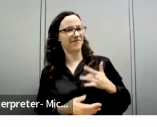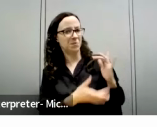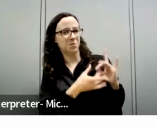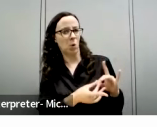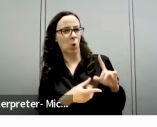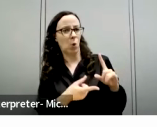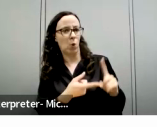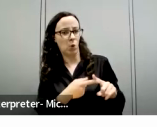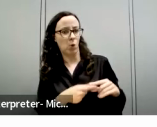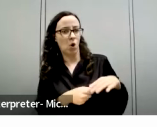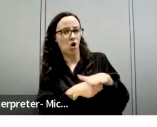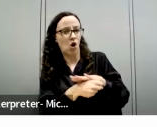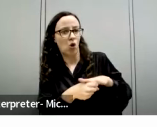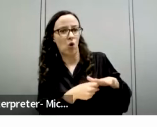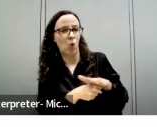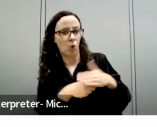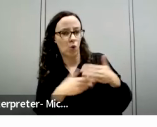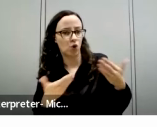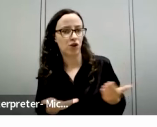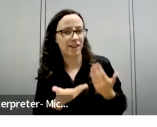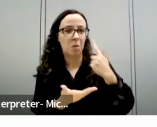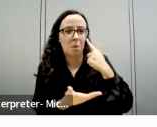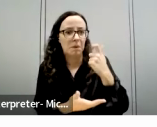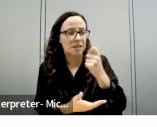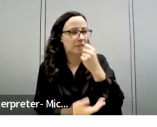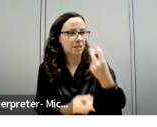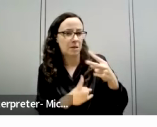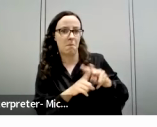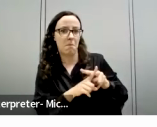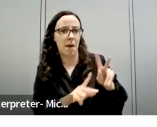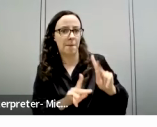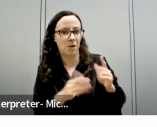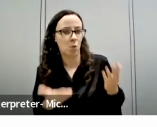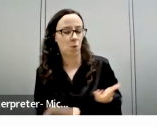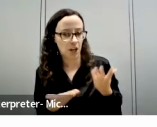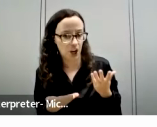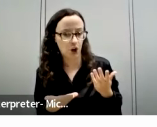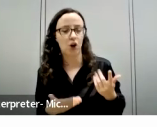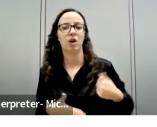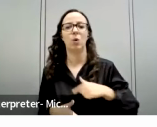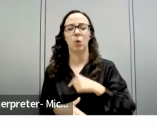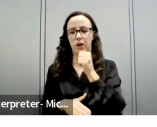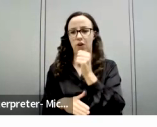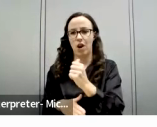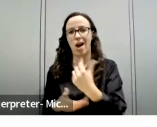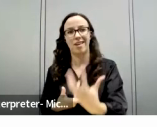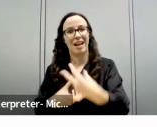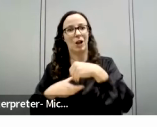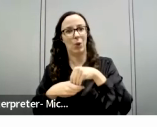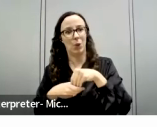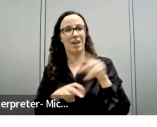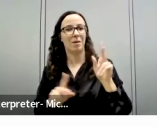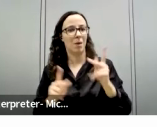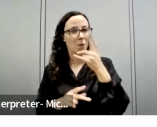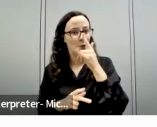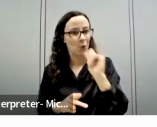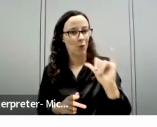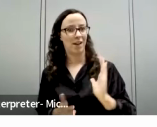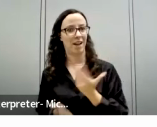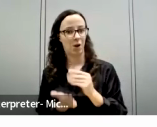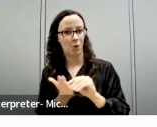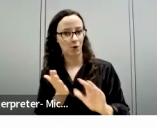examples are not as relevant, or perhaps, again, we're not focusing on the demographics of our students. So this is a great opportunity